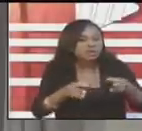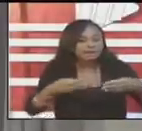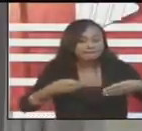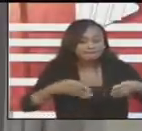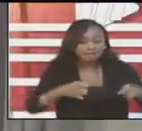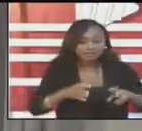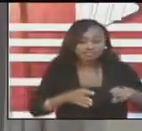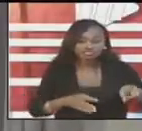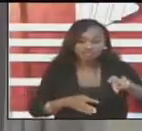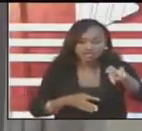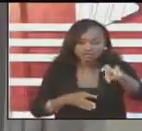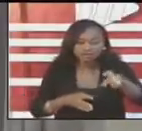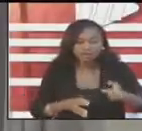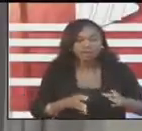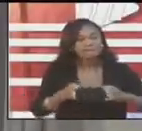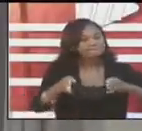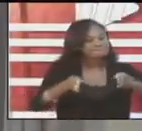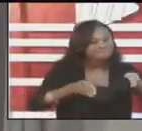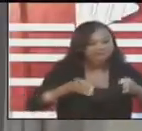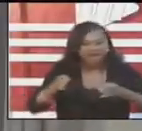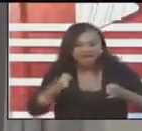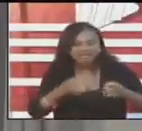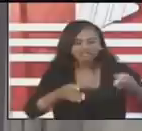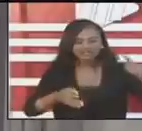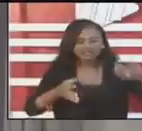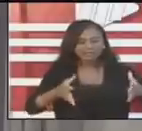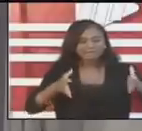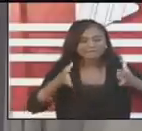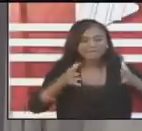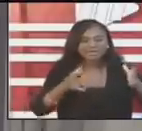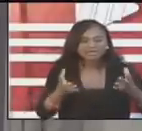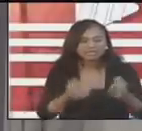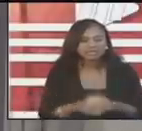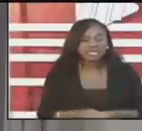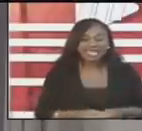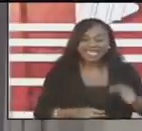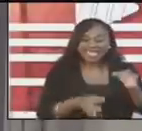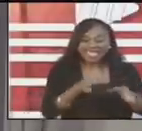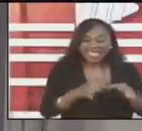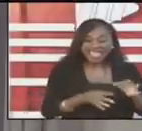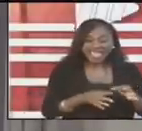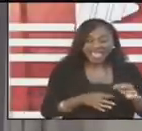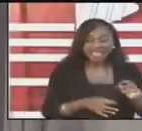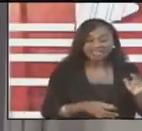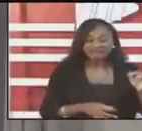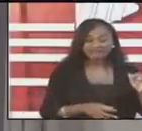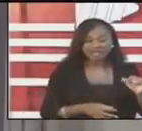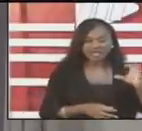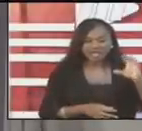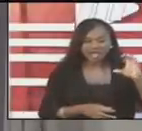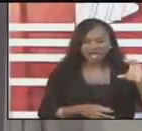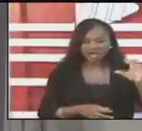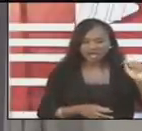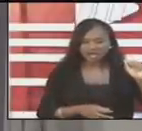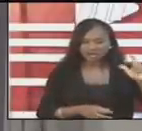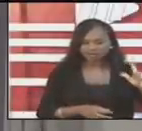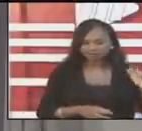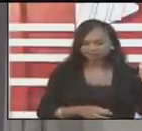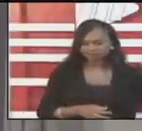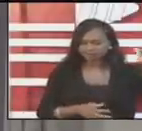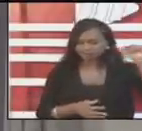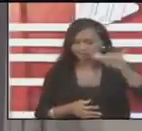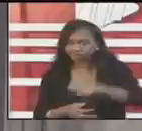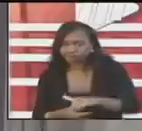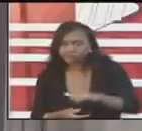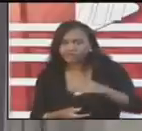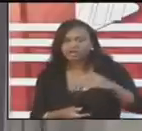transport. If Caribbean Airlines can get 100% compliance with mask wearing, because if